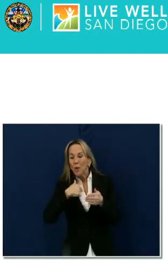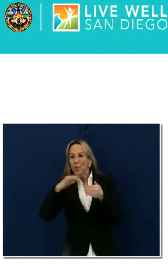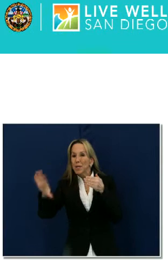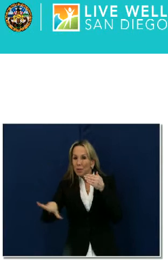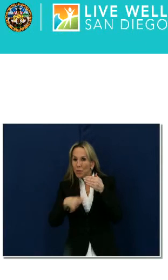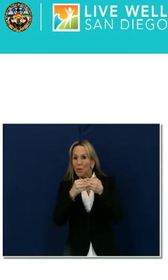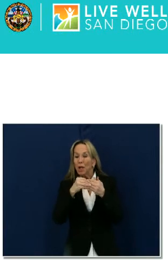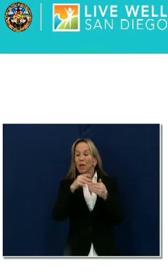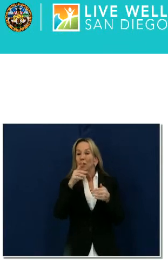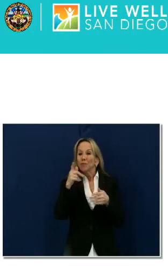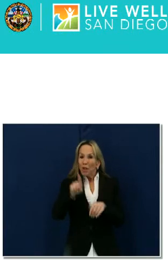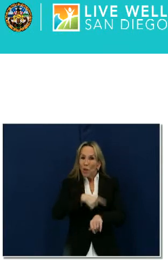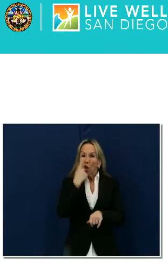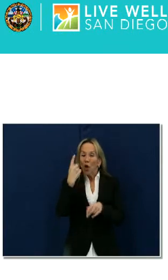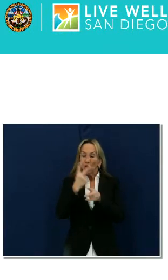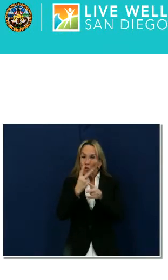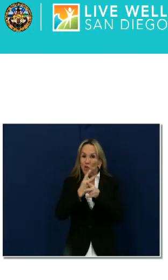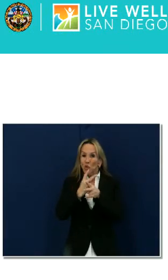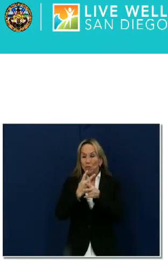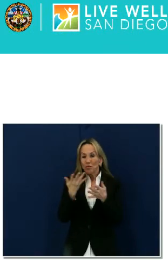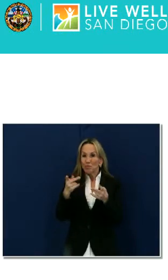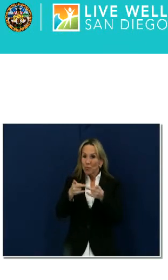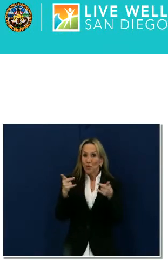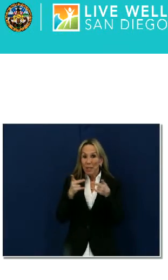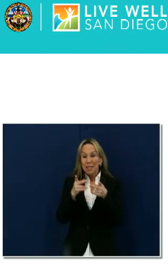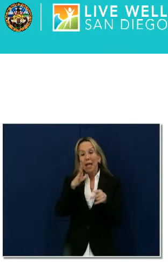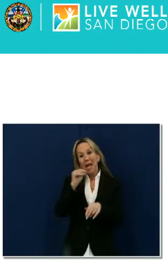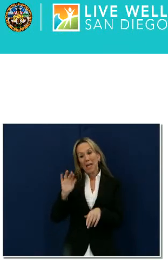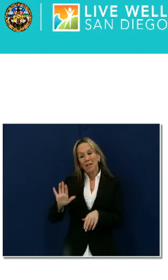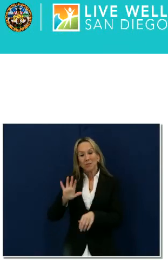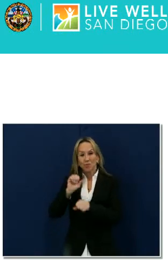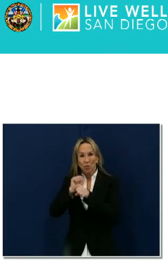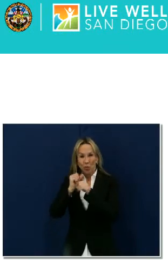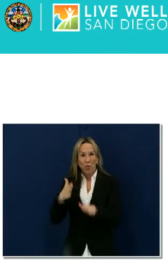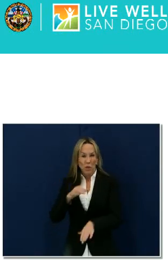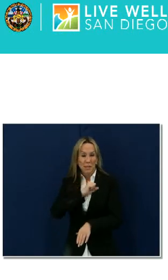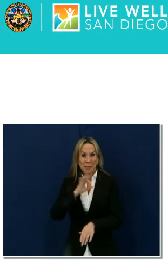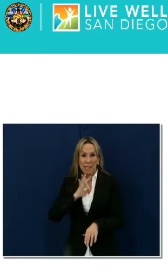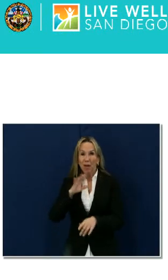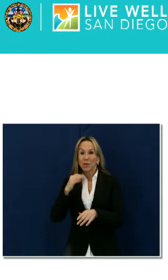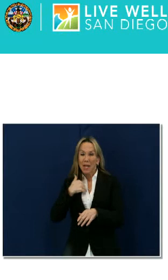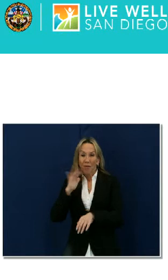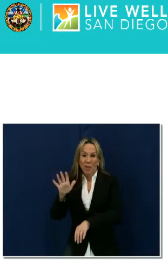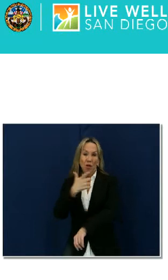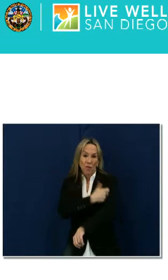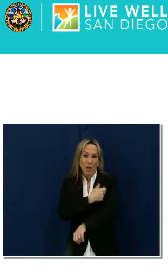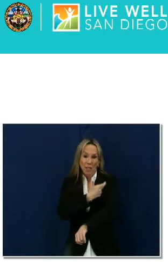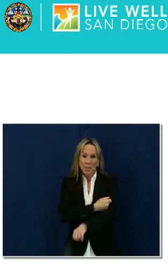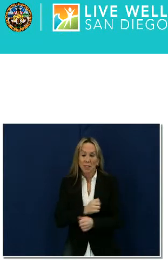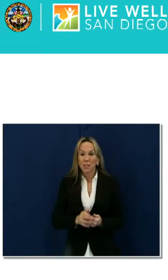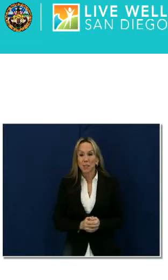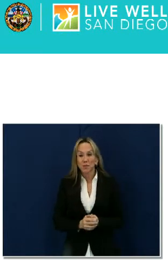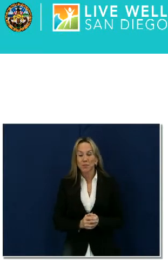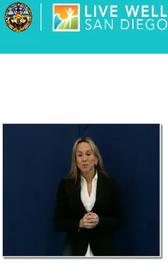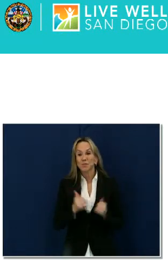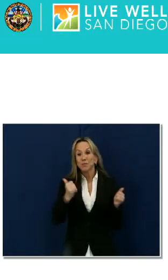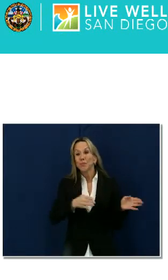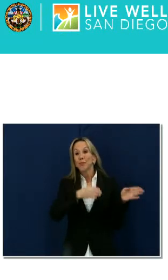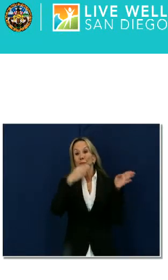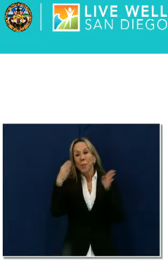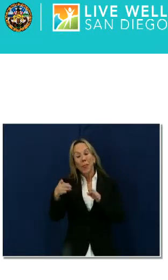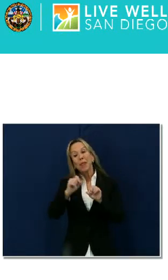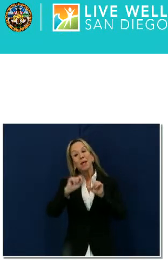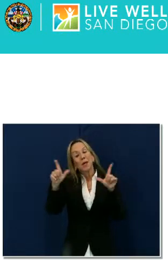facility residents as well as staff to be vaccinated. In the next slide, moving to Blueprint for a